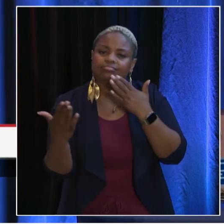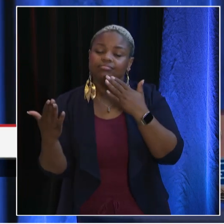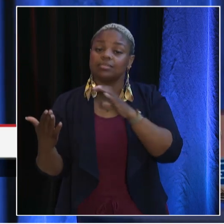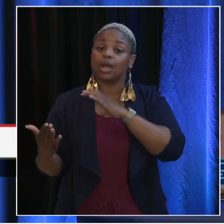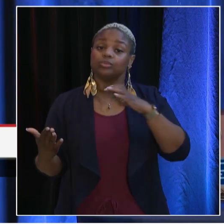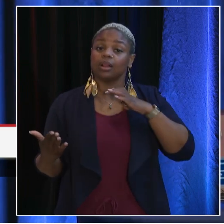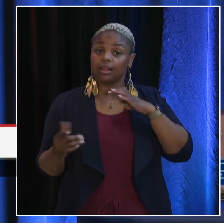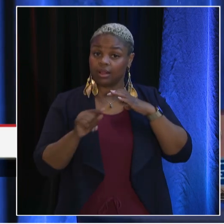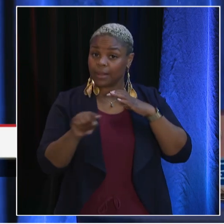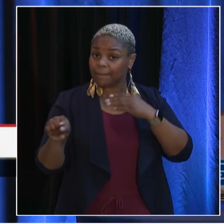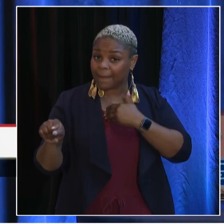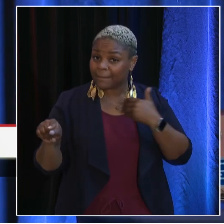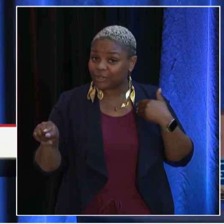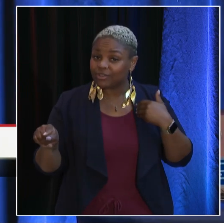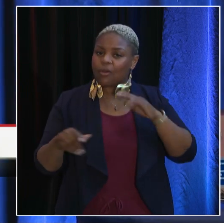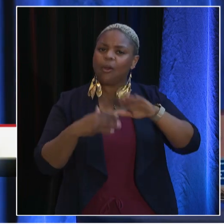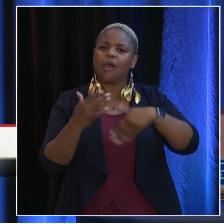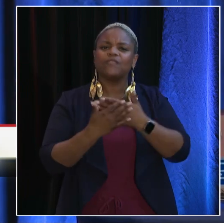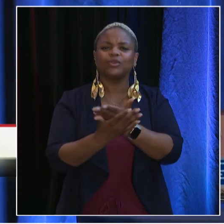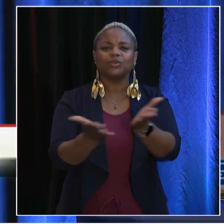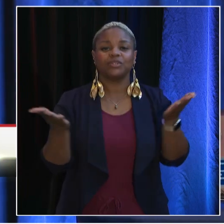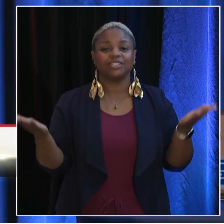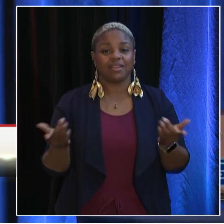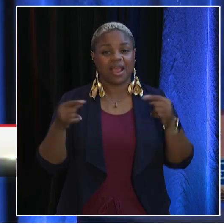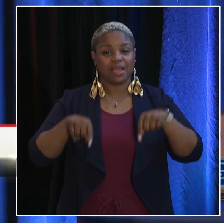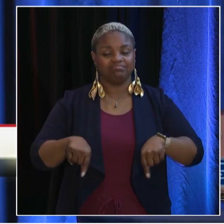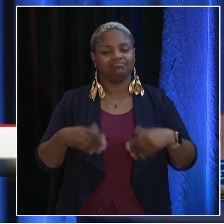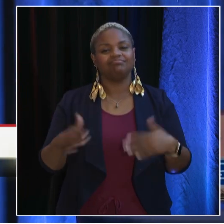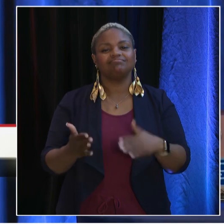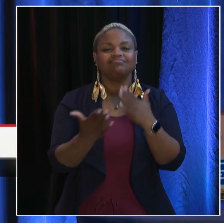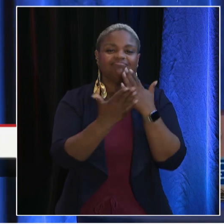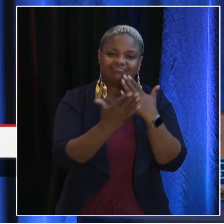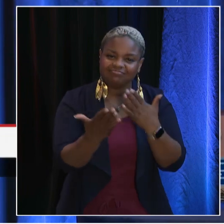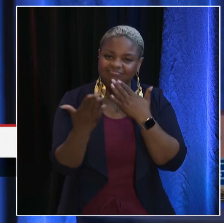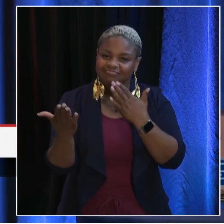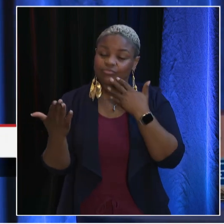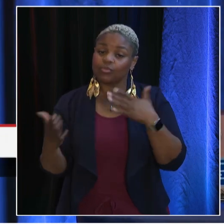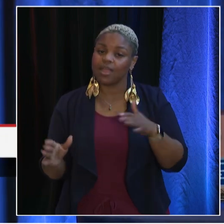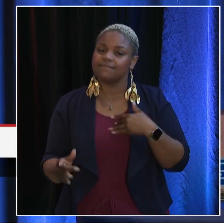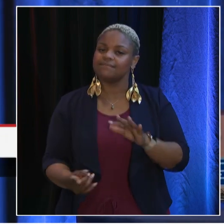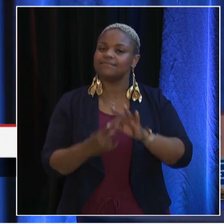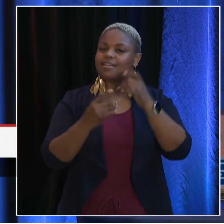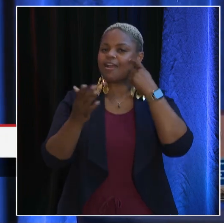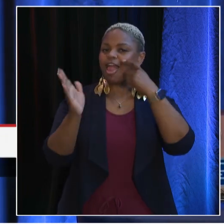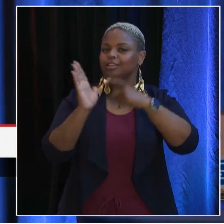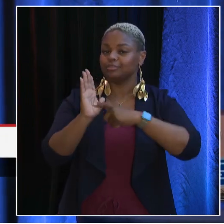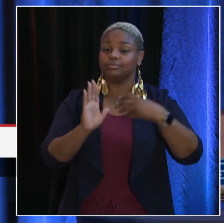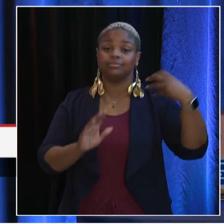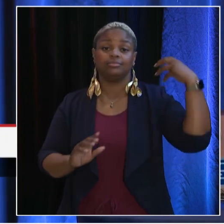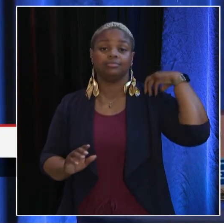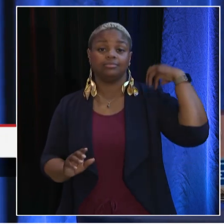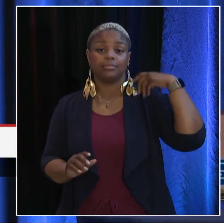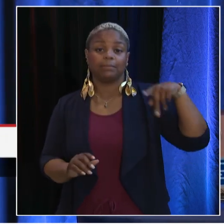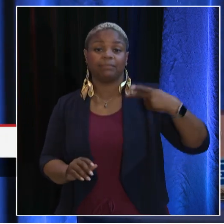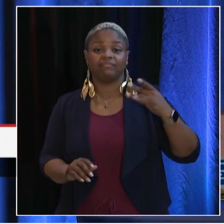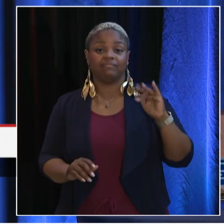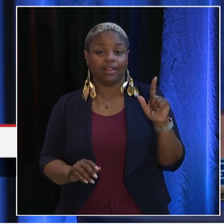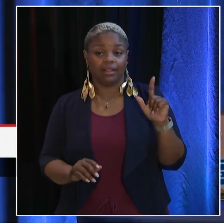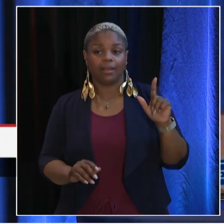all the council members for being here. I want to especially acknowledge Chairman Phil Mendelson, who has had